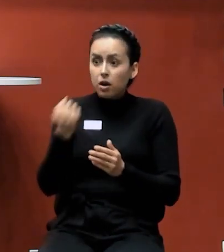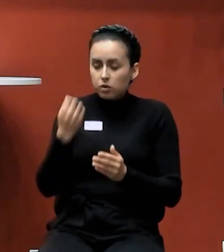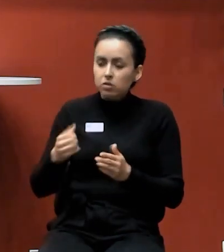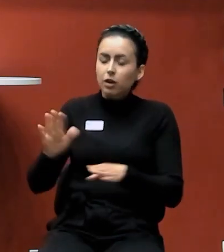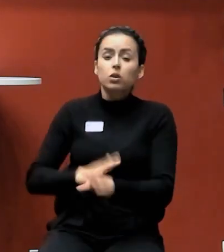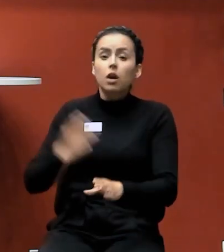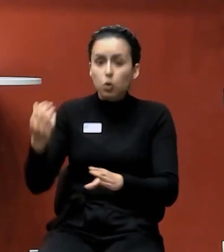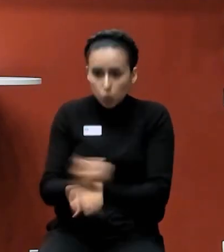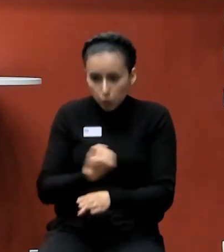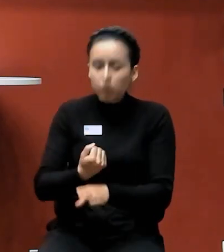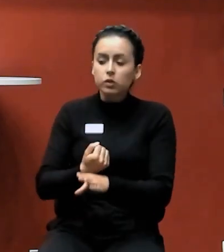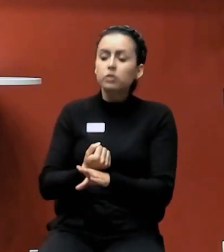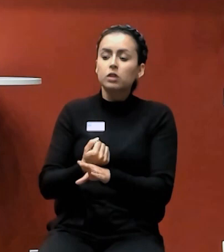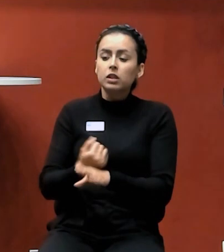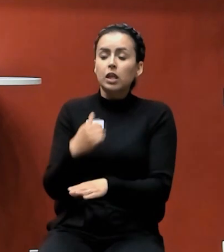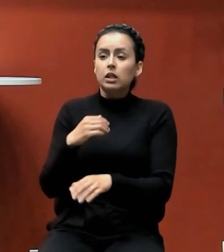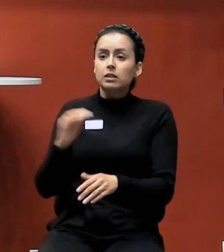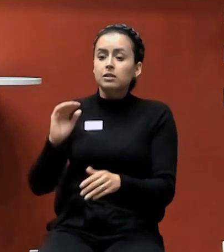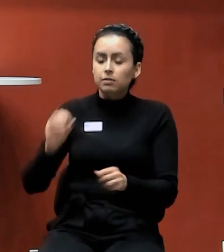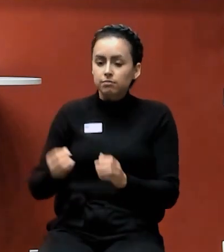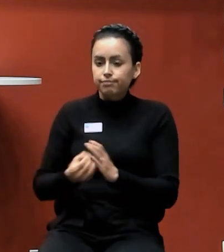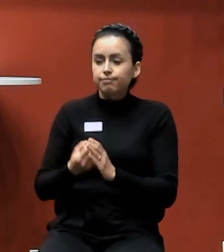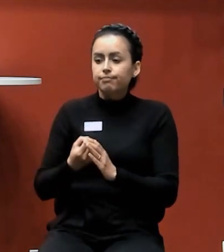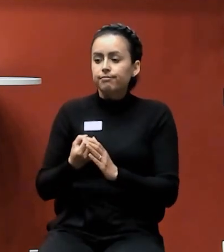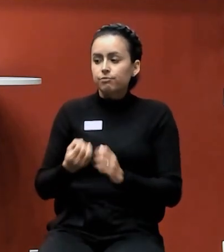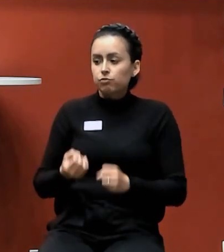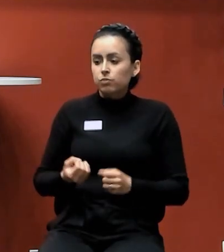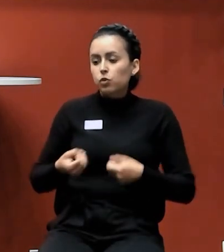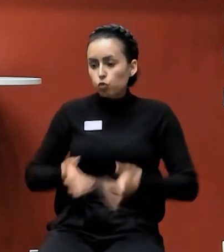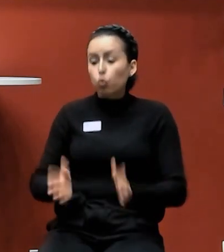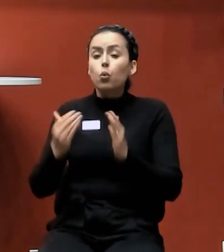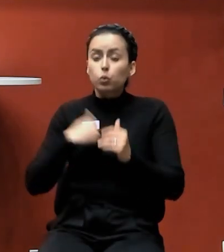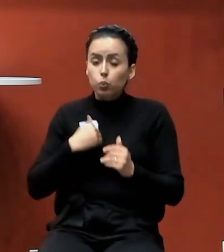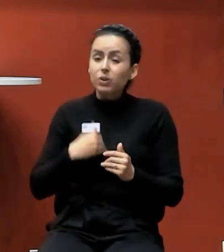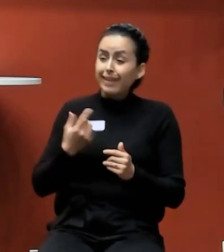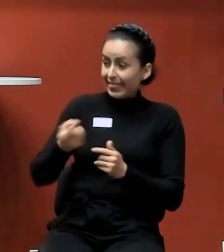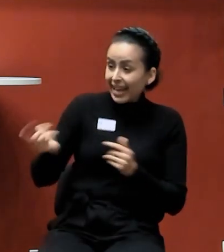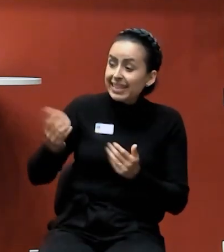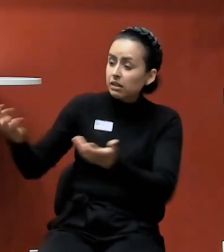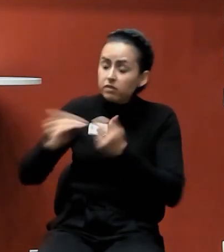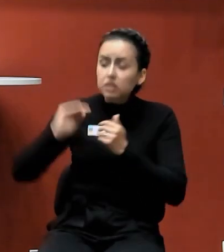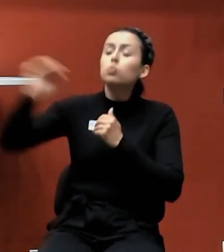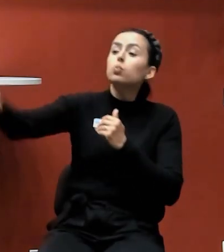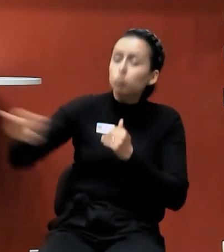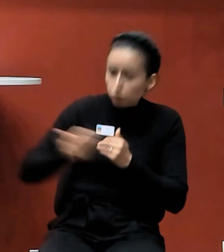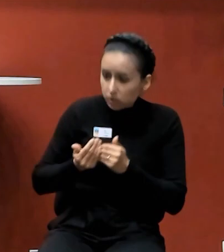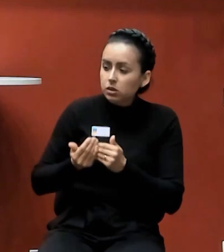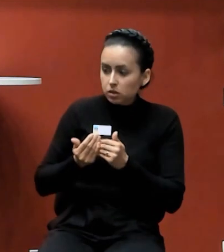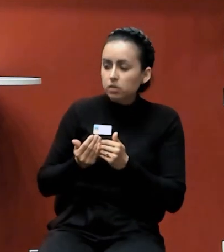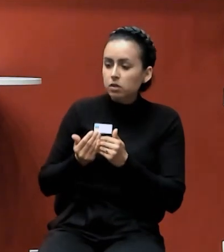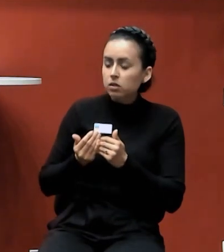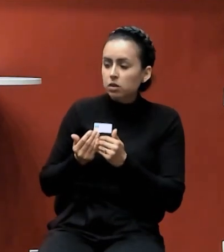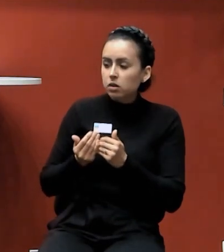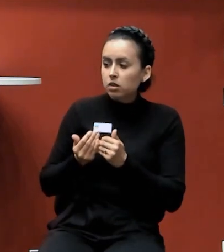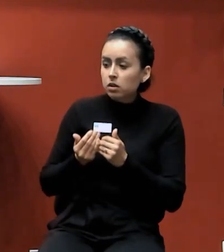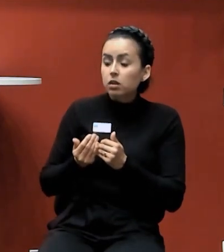feel they'll need you again, you know? And then I feel like after when they feel like actually your work was